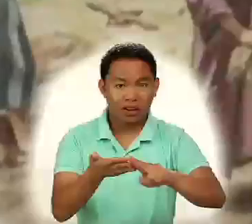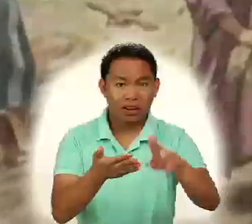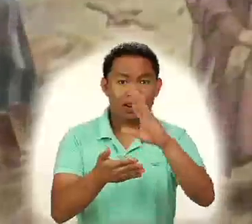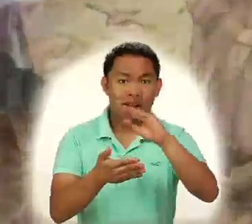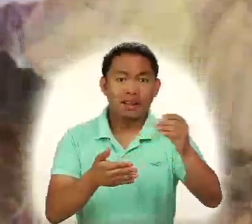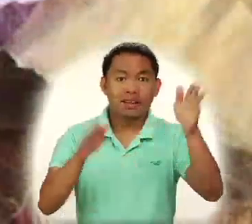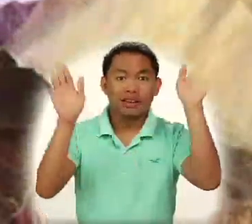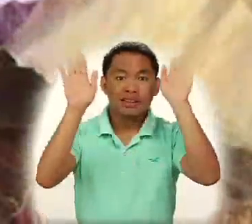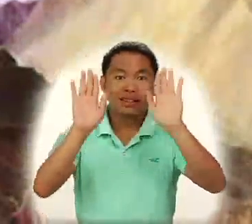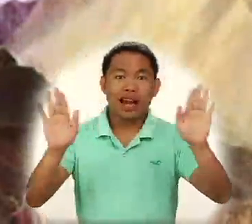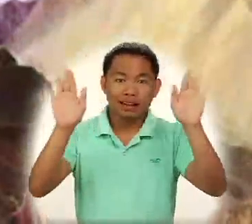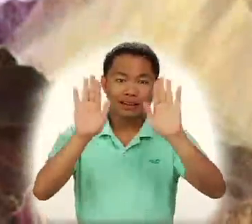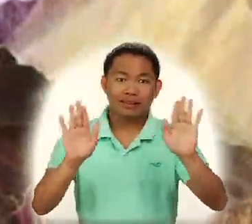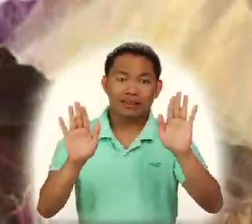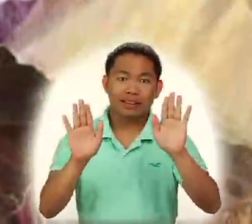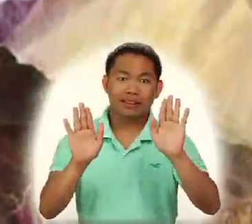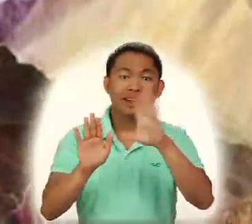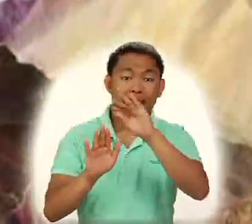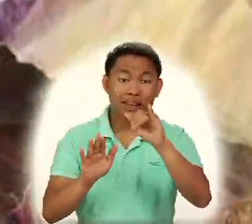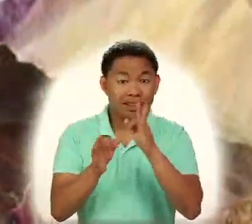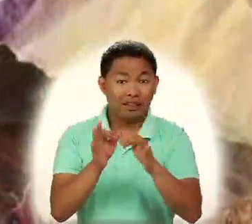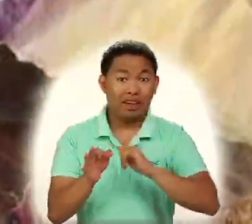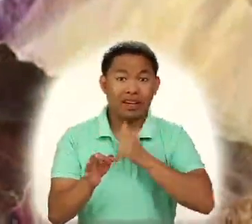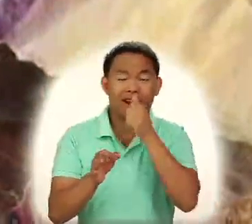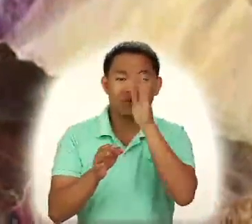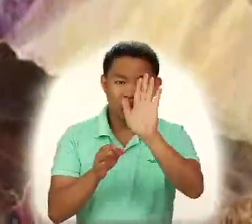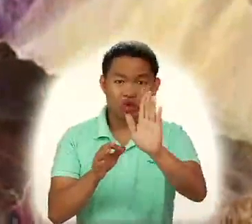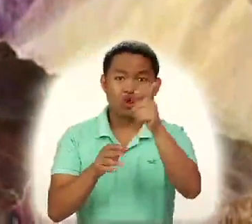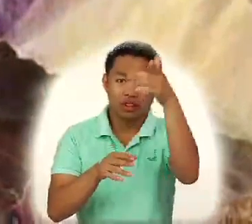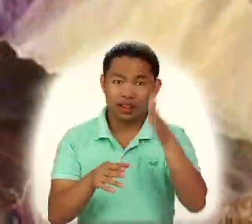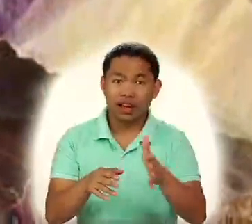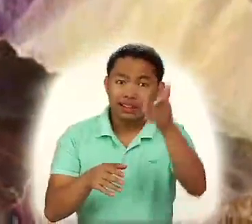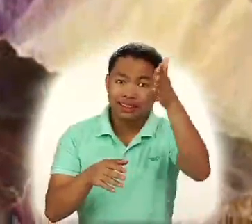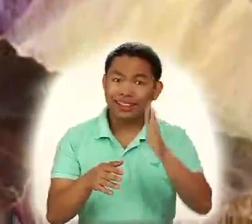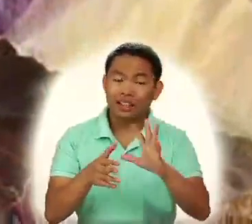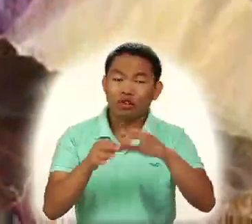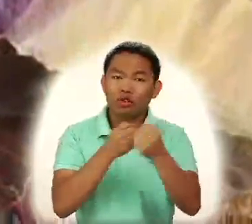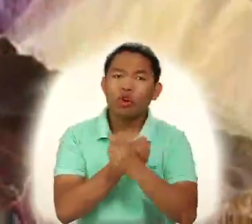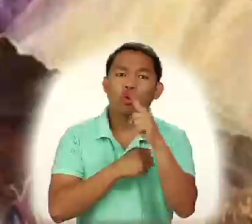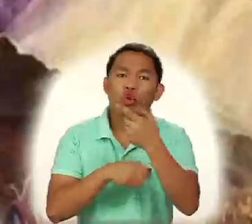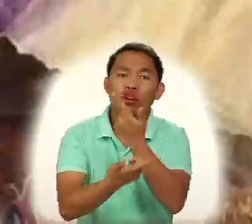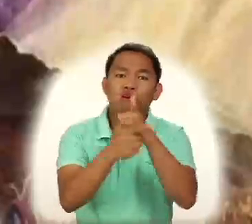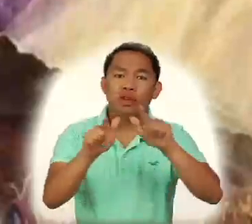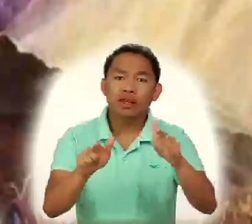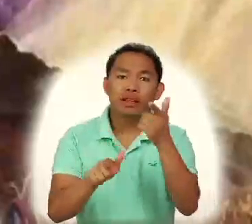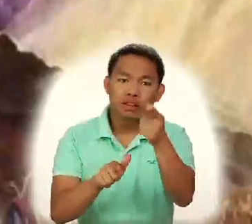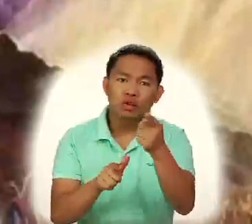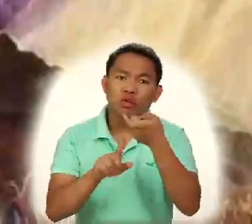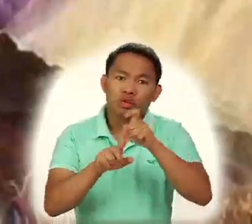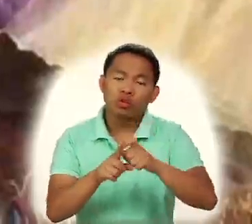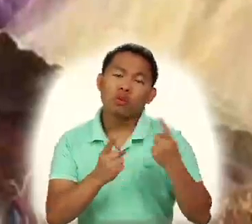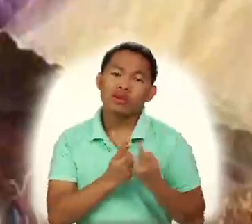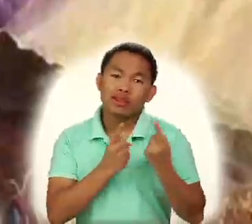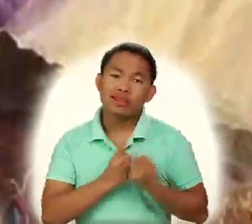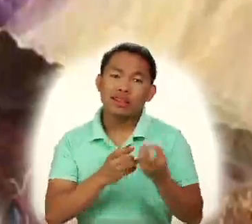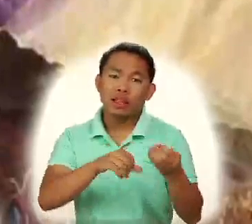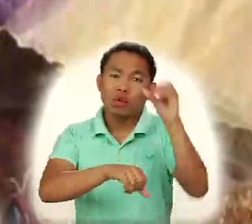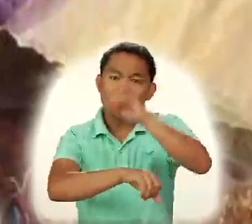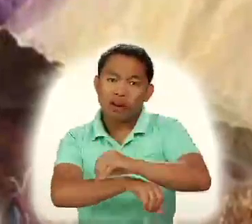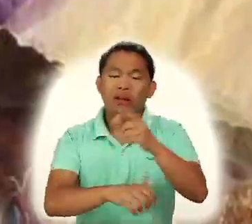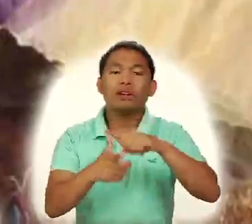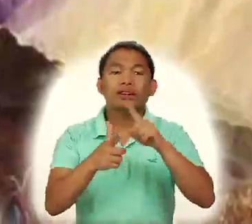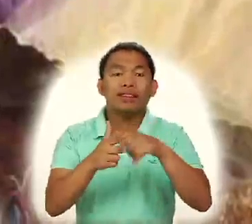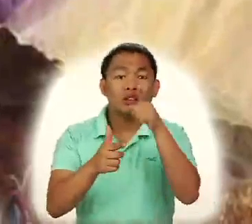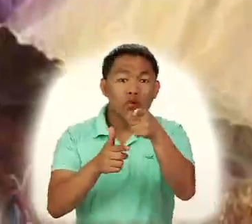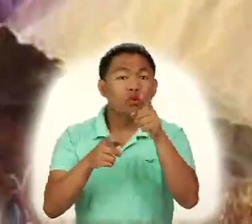Sabbath day. And if I am your God, the God of love, who liberated you from sin and oppression, then